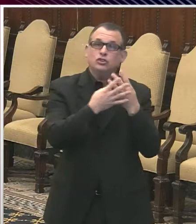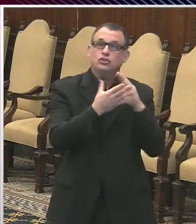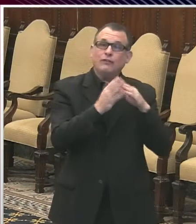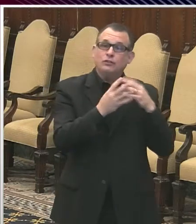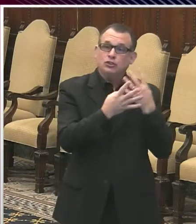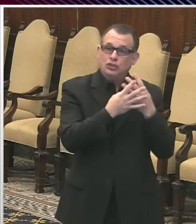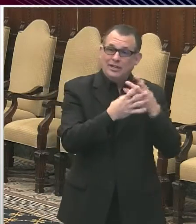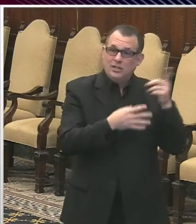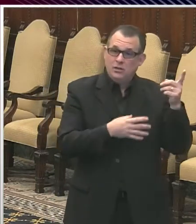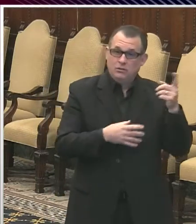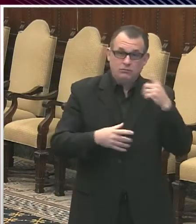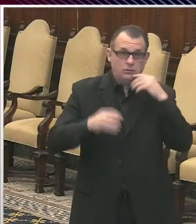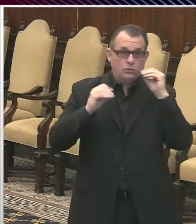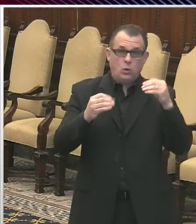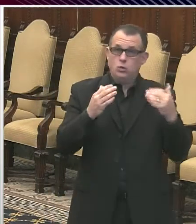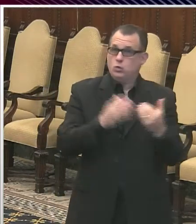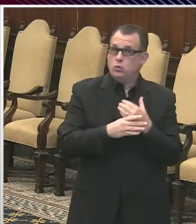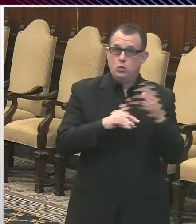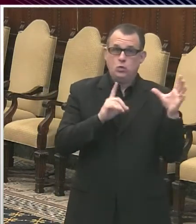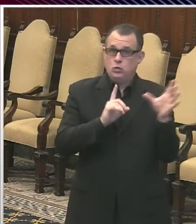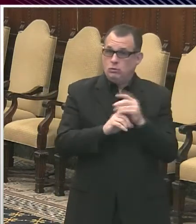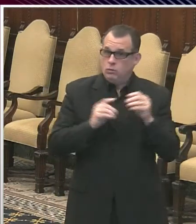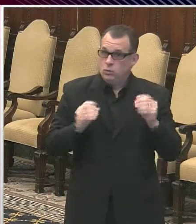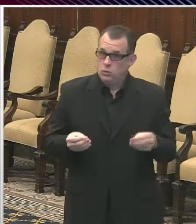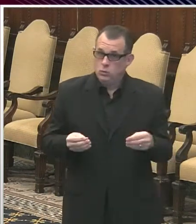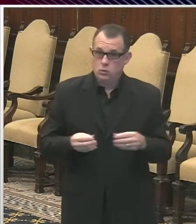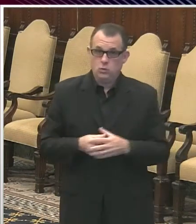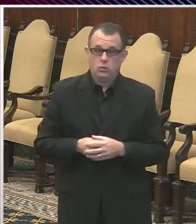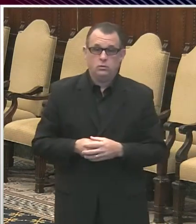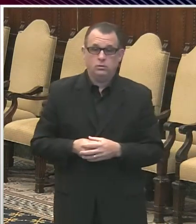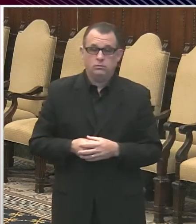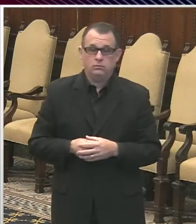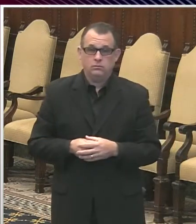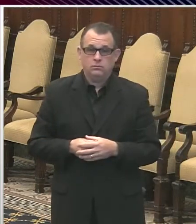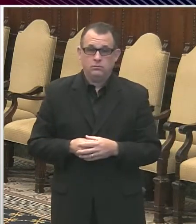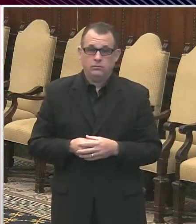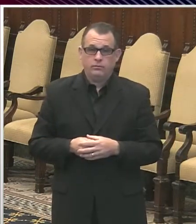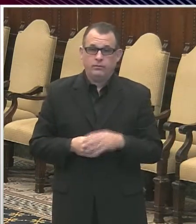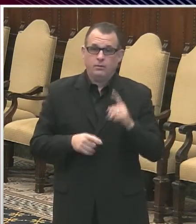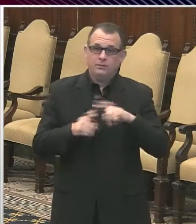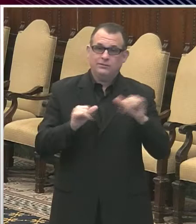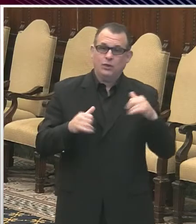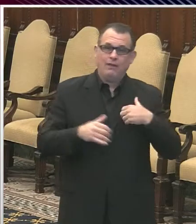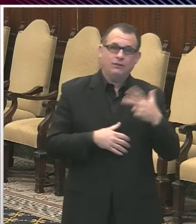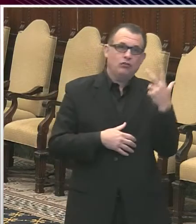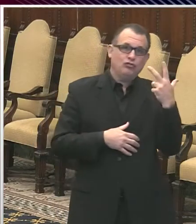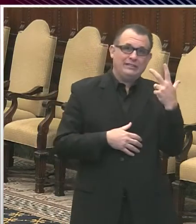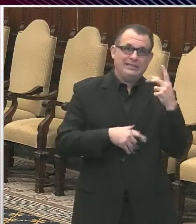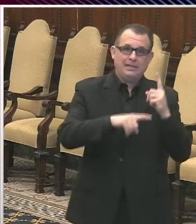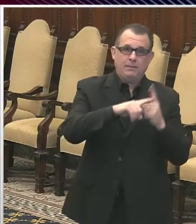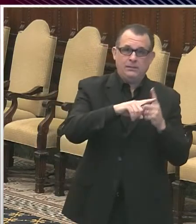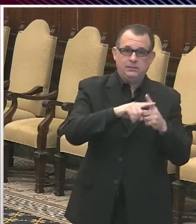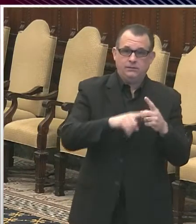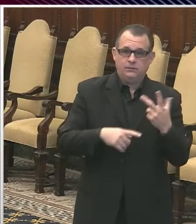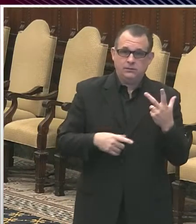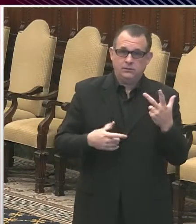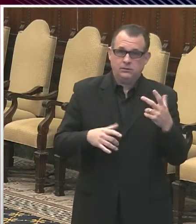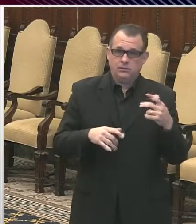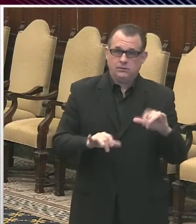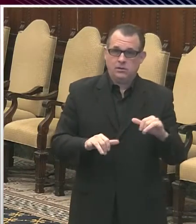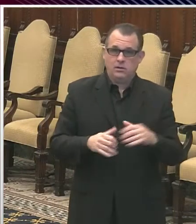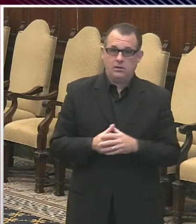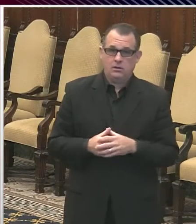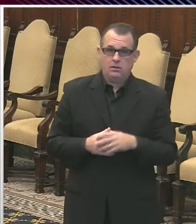since yesterday, but asymptomatic screening of inmates has started there as well. And so we will expect to find some cases there as well in the